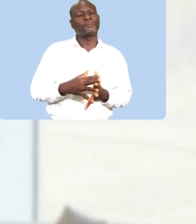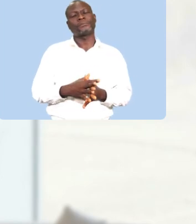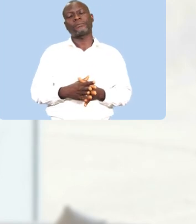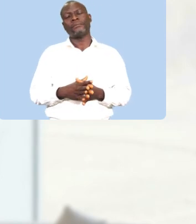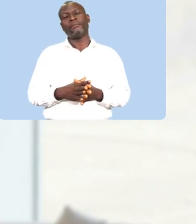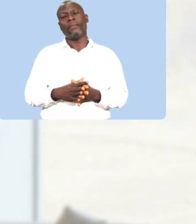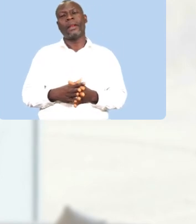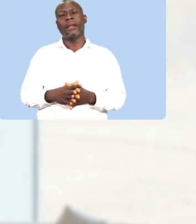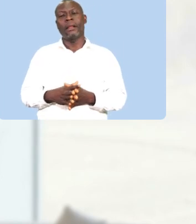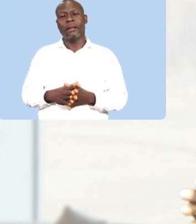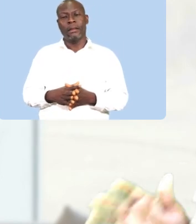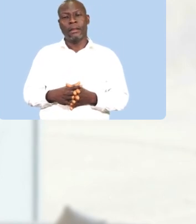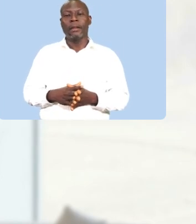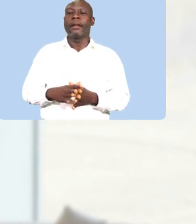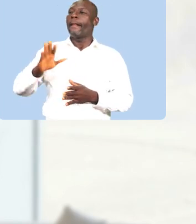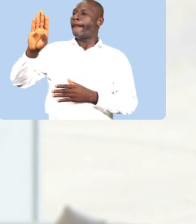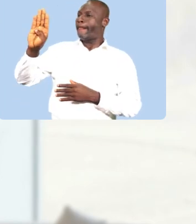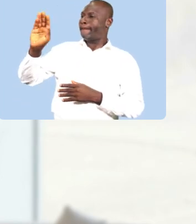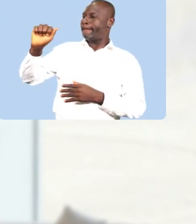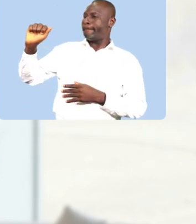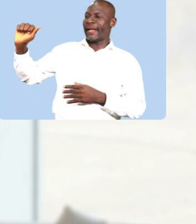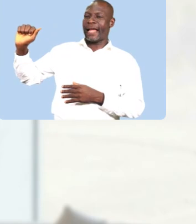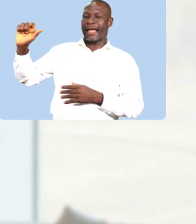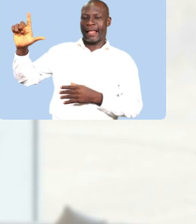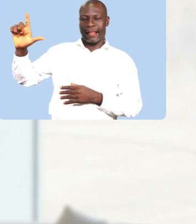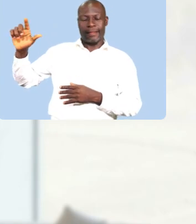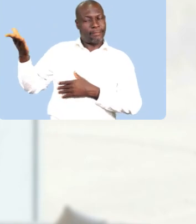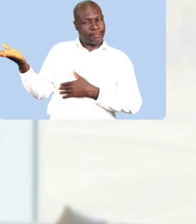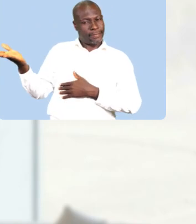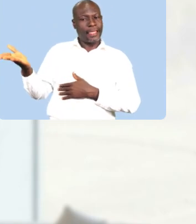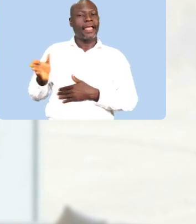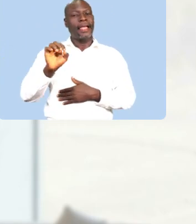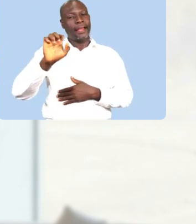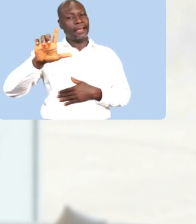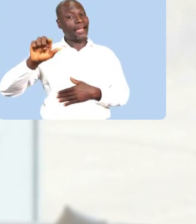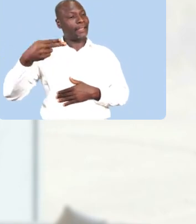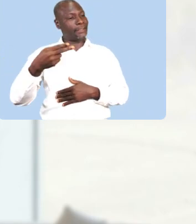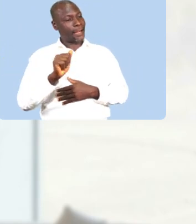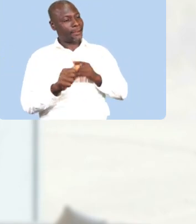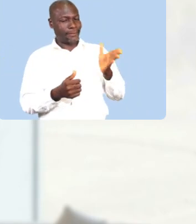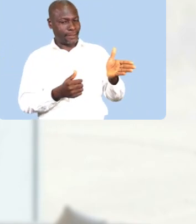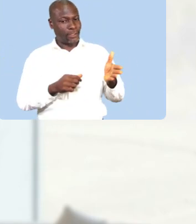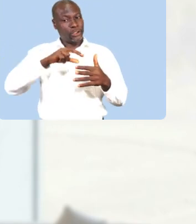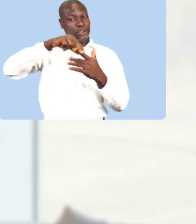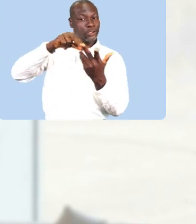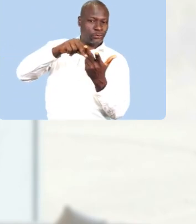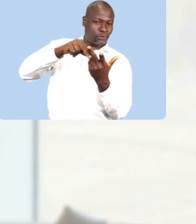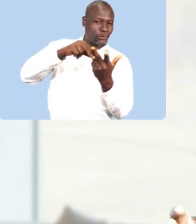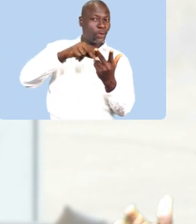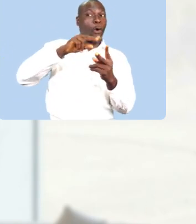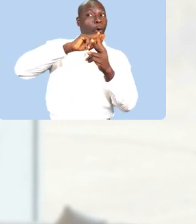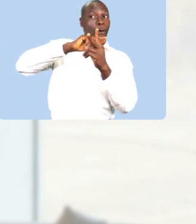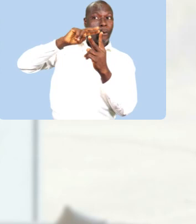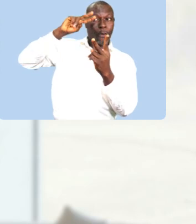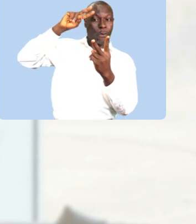Baal enye. Elijah enye. Munyi emu baakon. Wakase wa yenyansa fono.